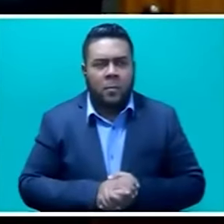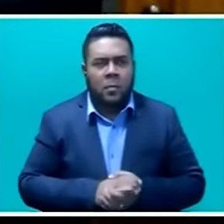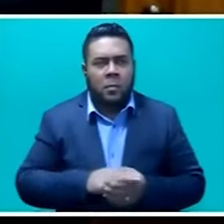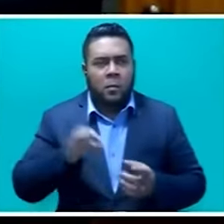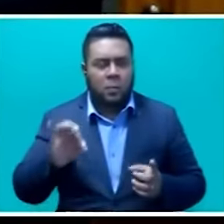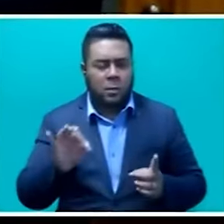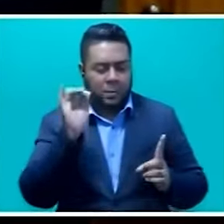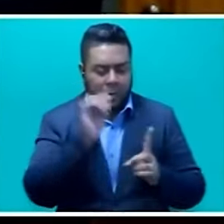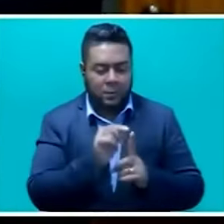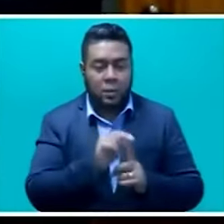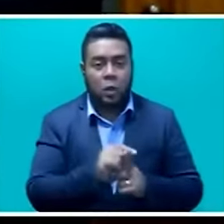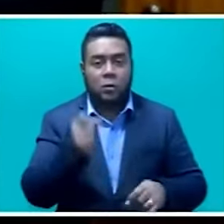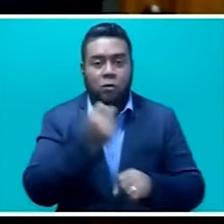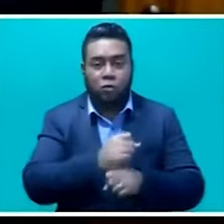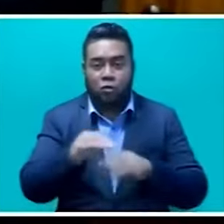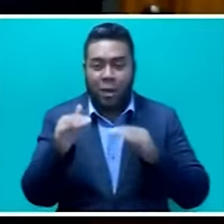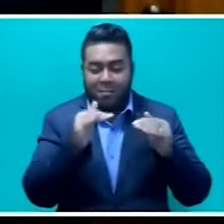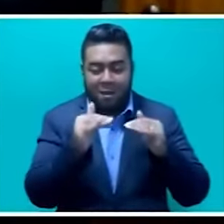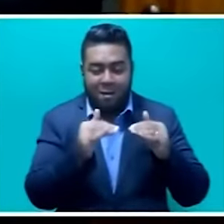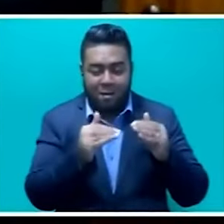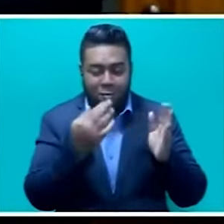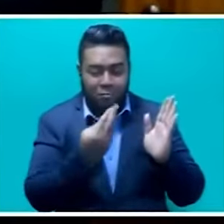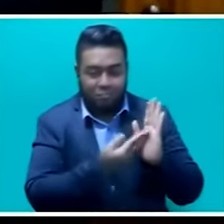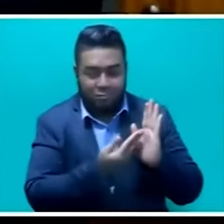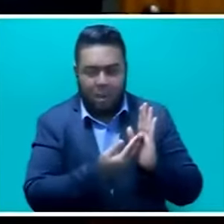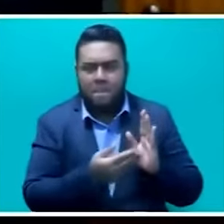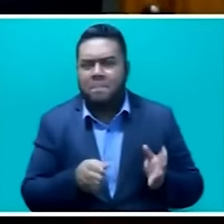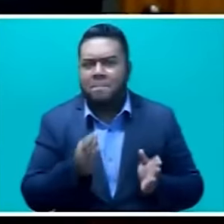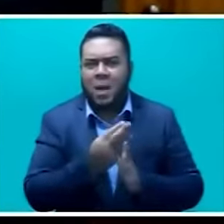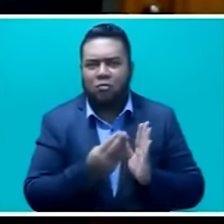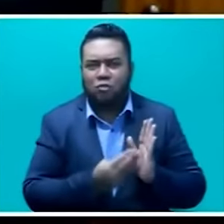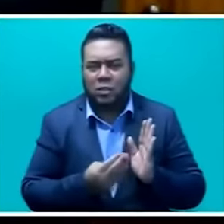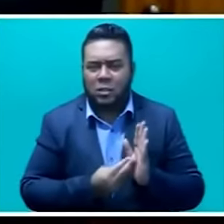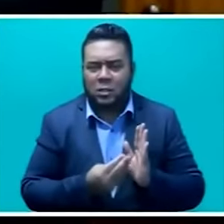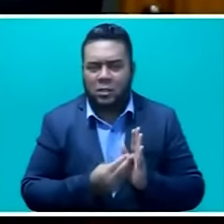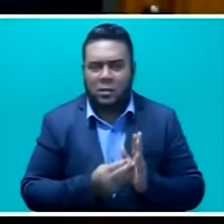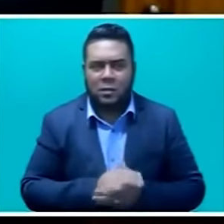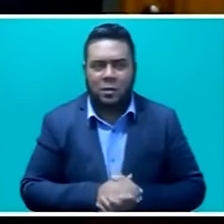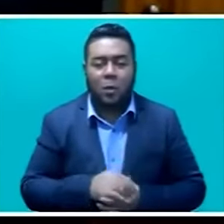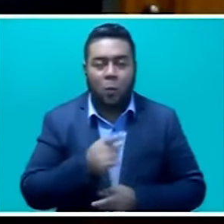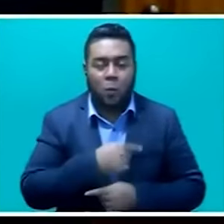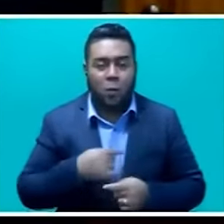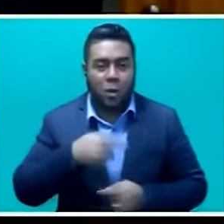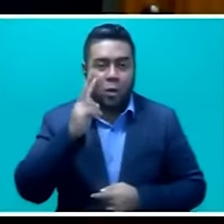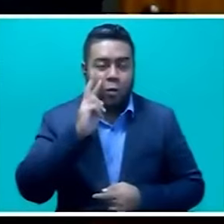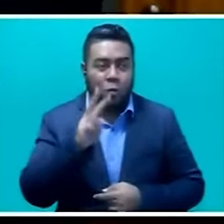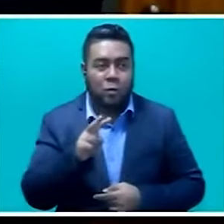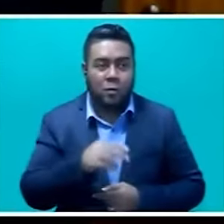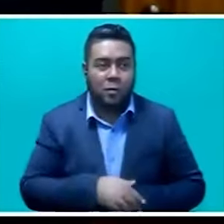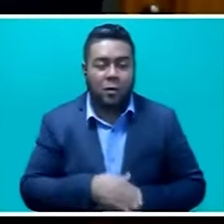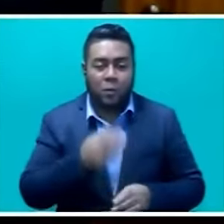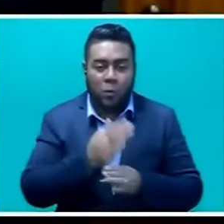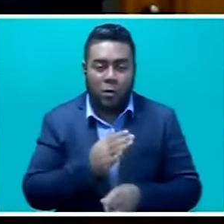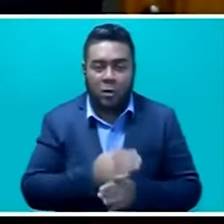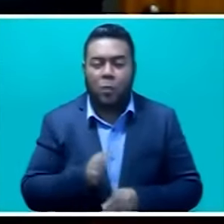on gender-responsive budgeting. As we undertake these initiatives, we are looking forward to working